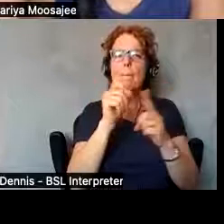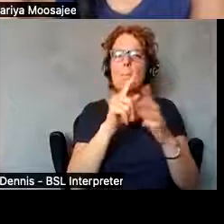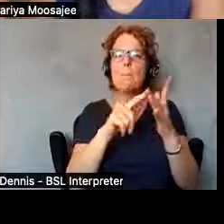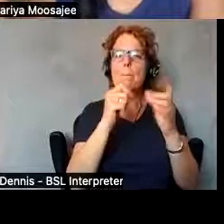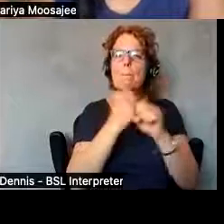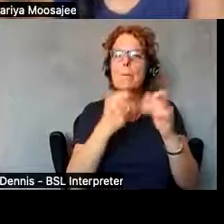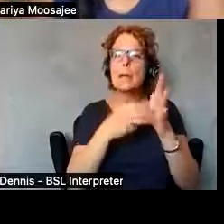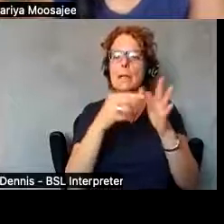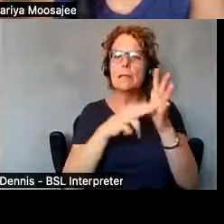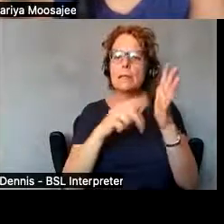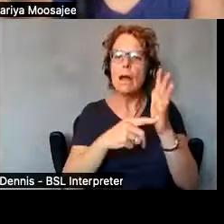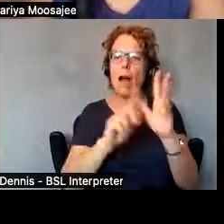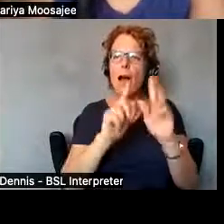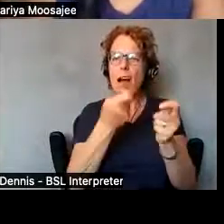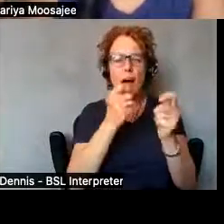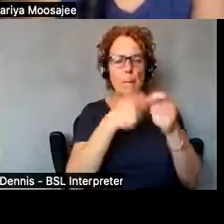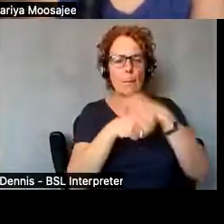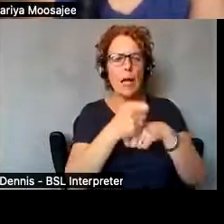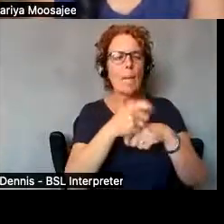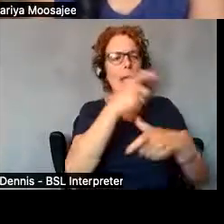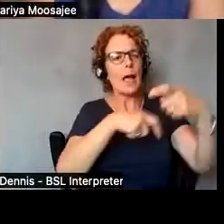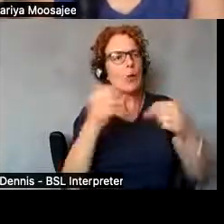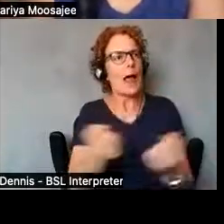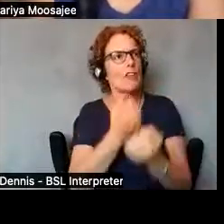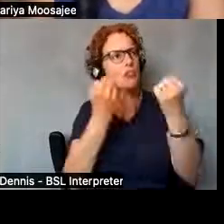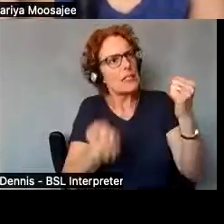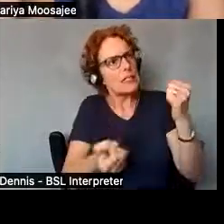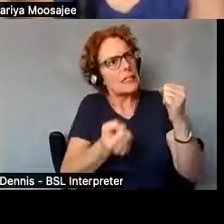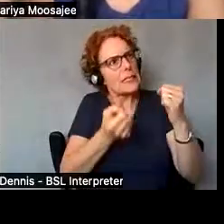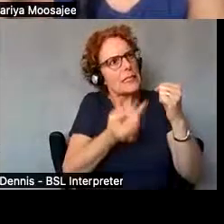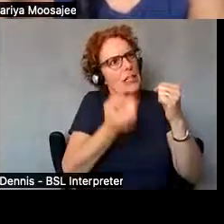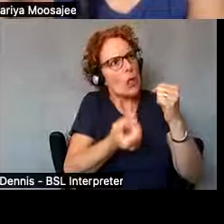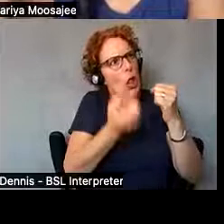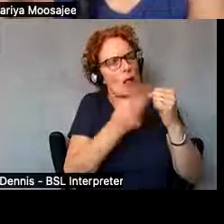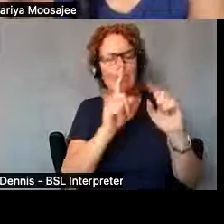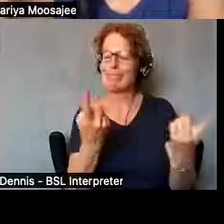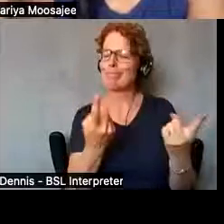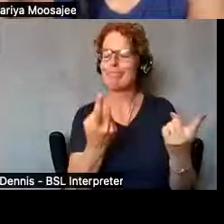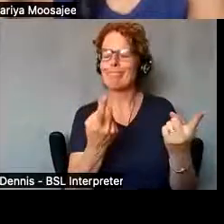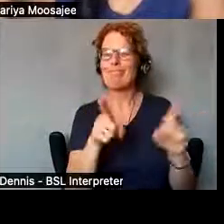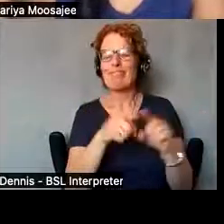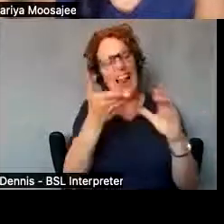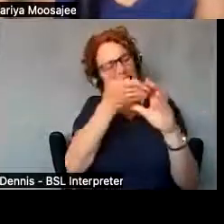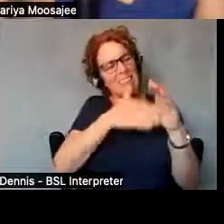chemical energy and then send signals. You just have these sort of dormant cells left in the back of the